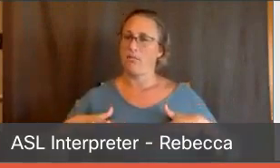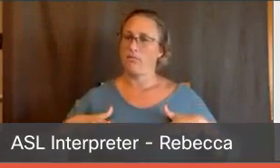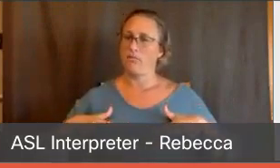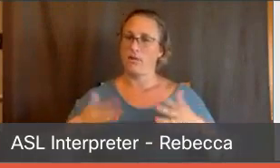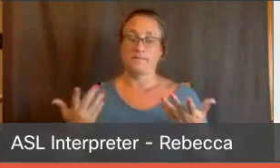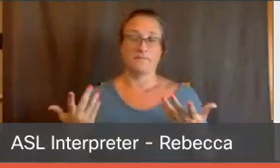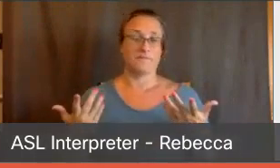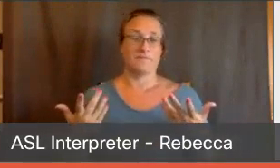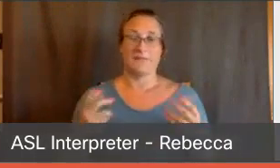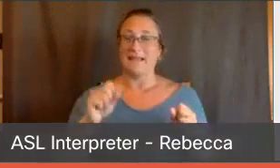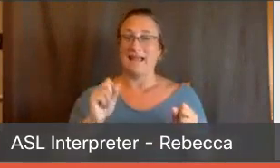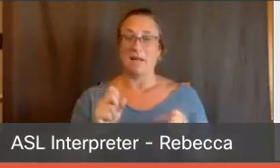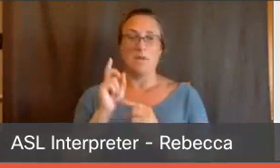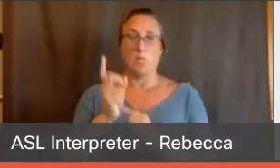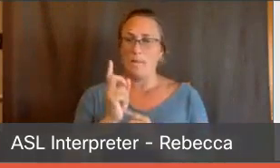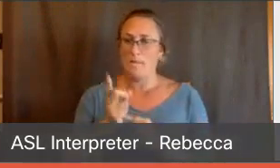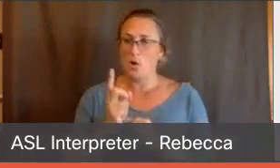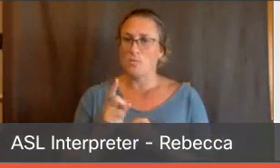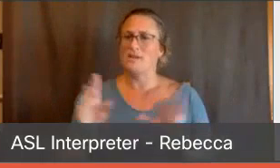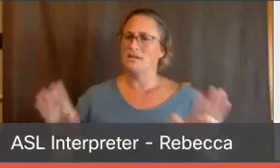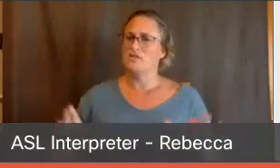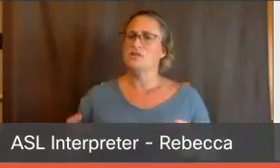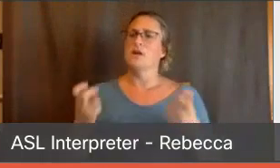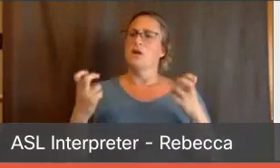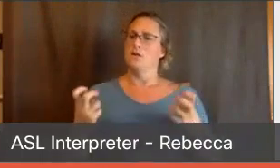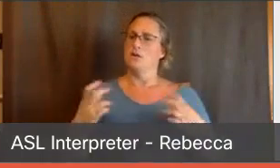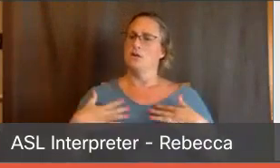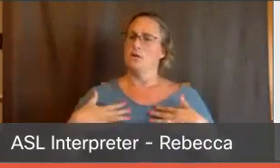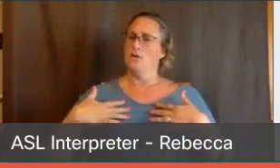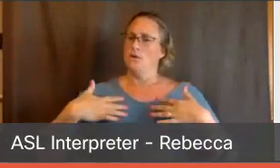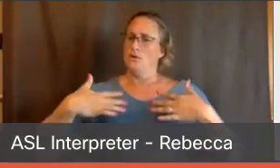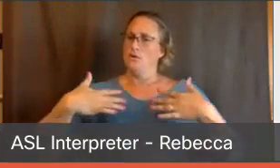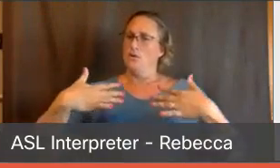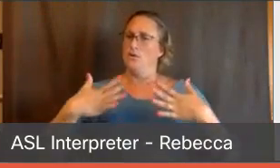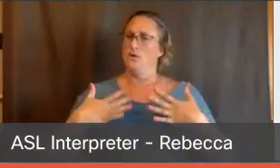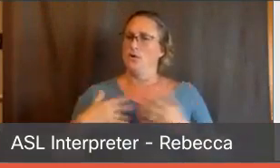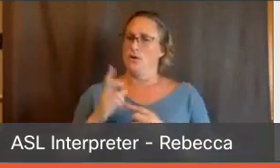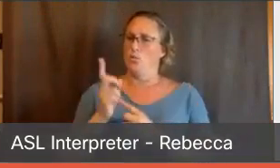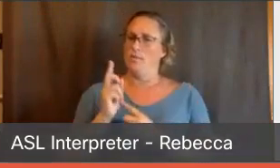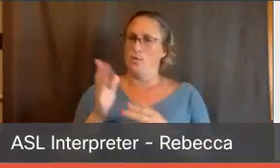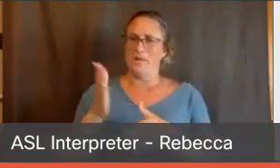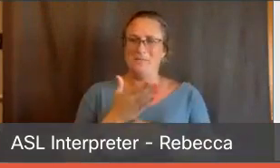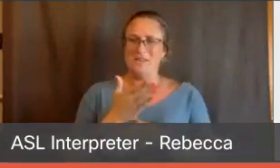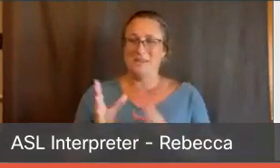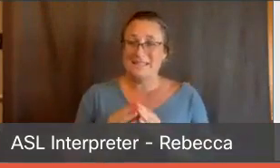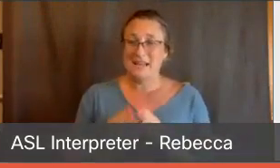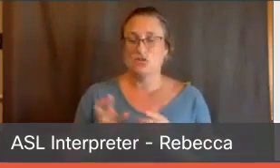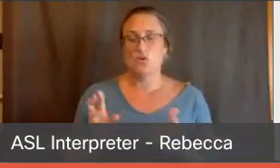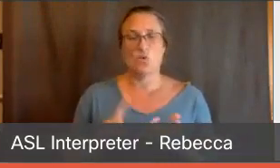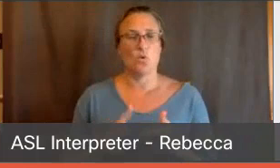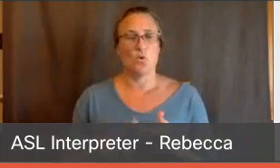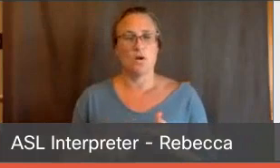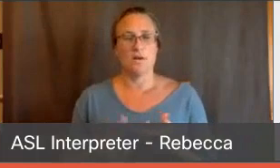calm moment where you just maybe have a moment of silence to calm down between sessions, or providing a space for calm.